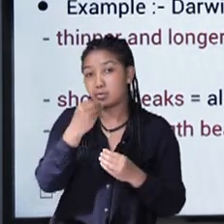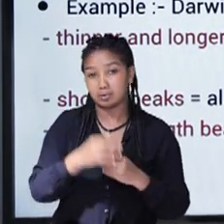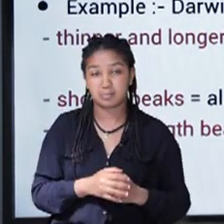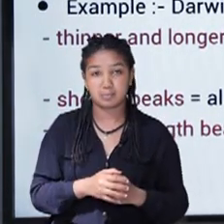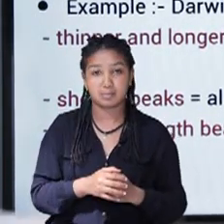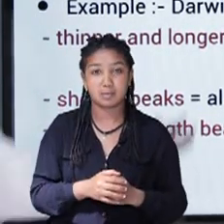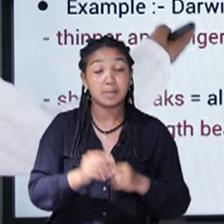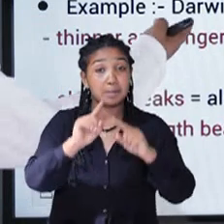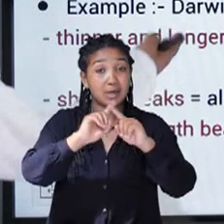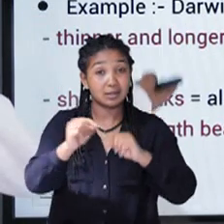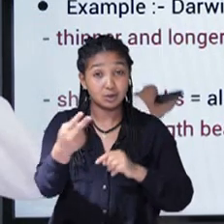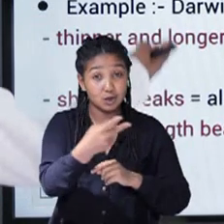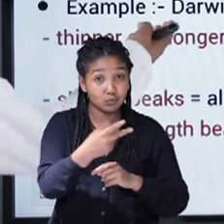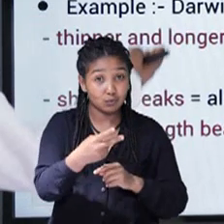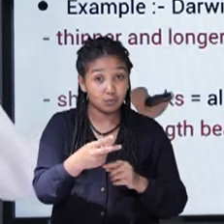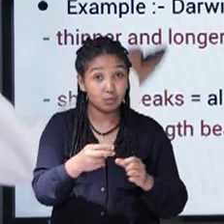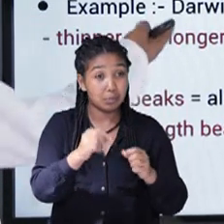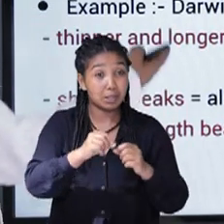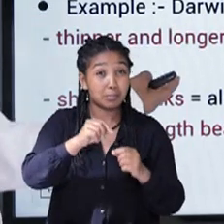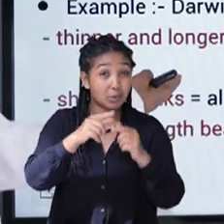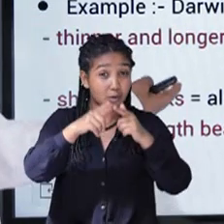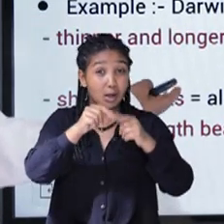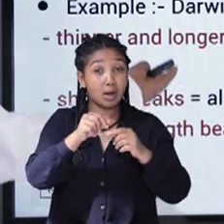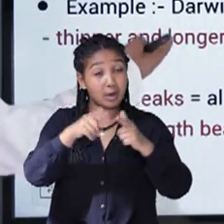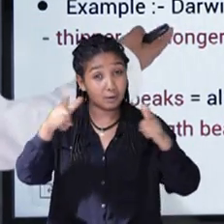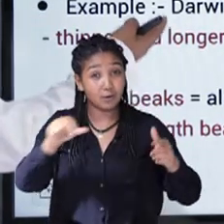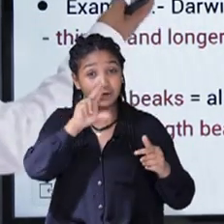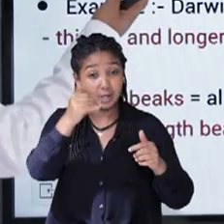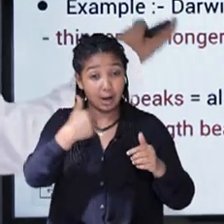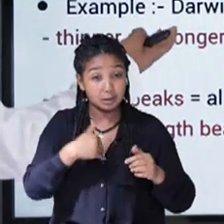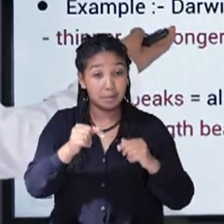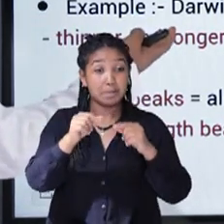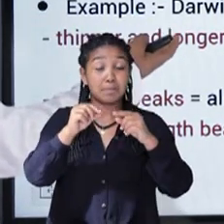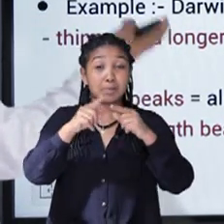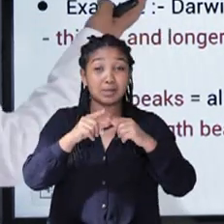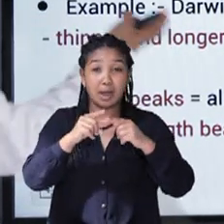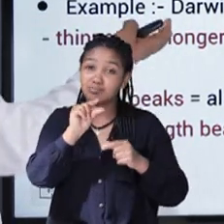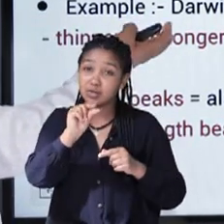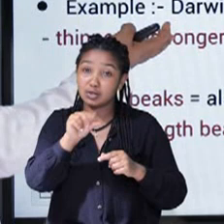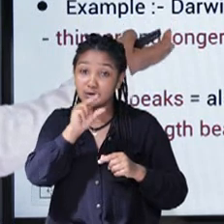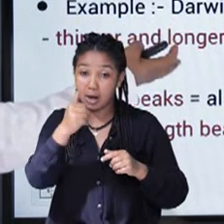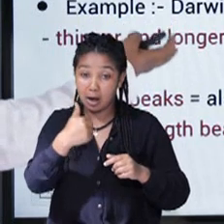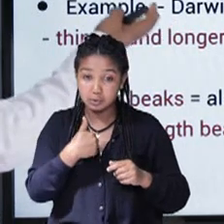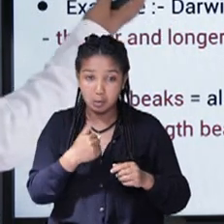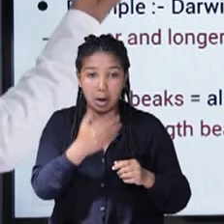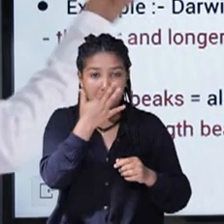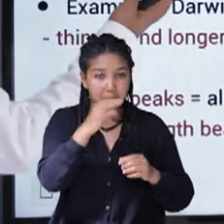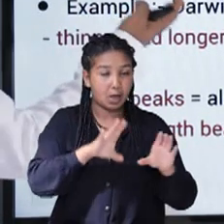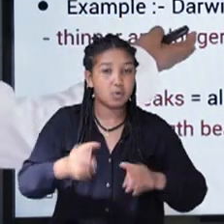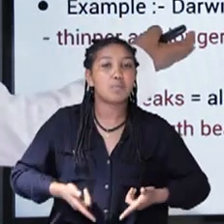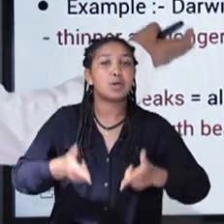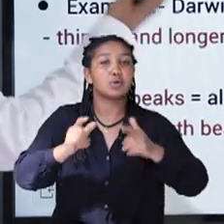food. But these two types of finches, because they have adapted to that area, because they